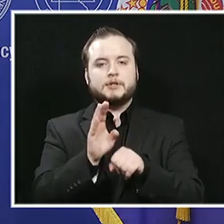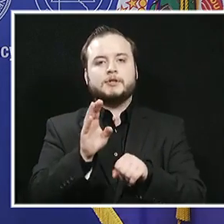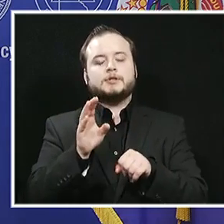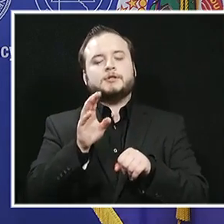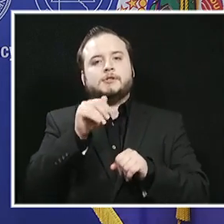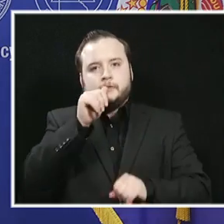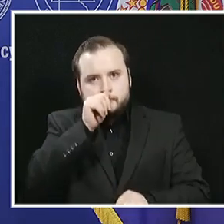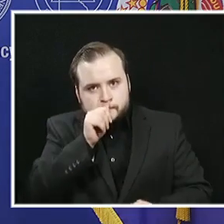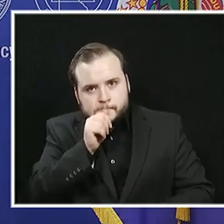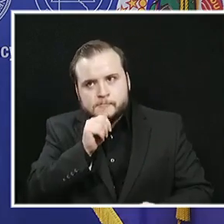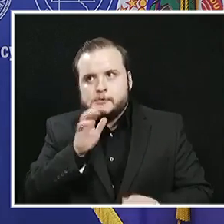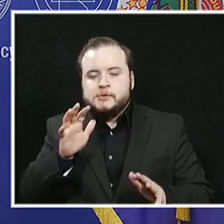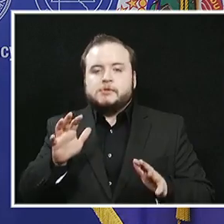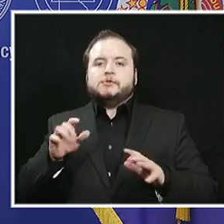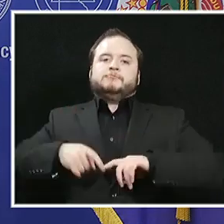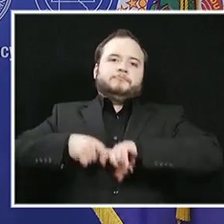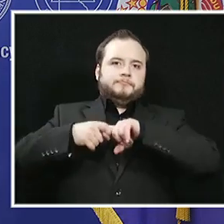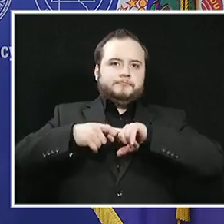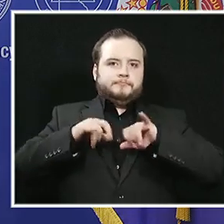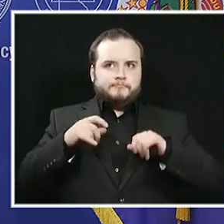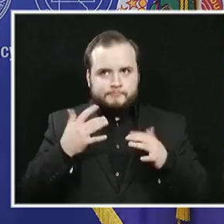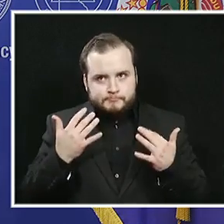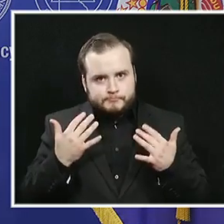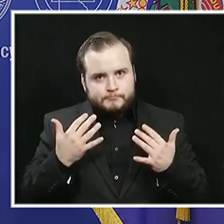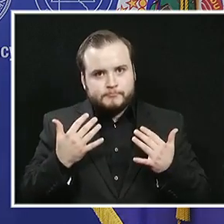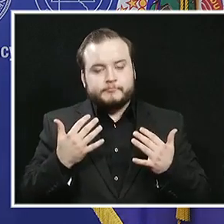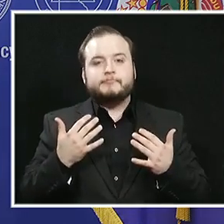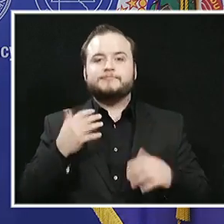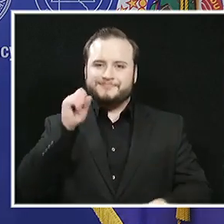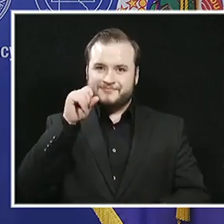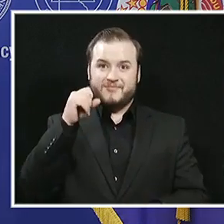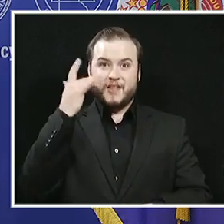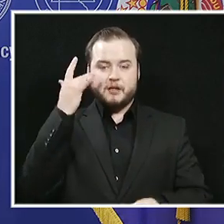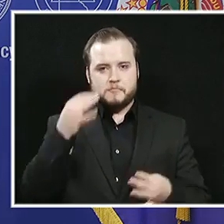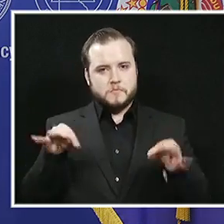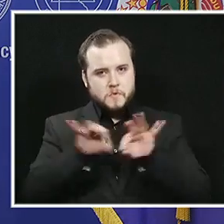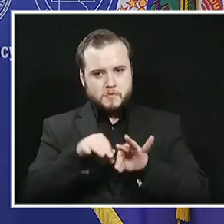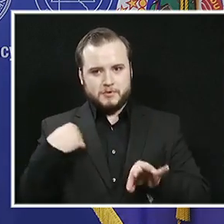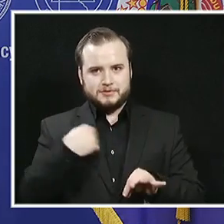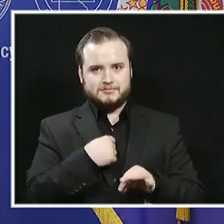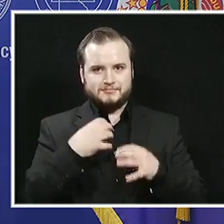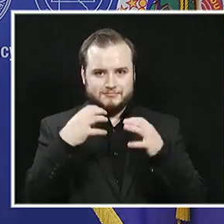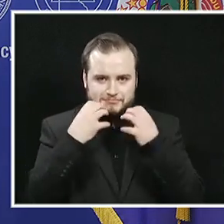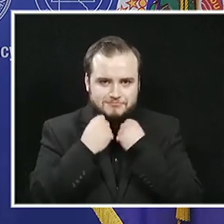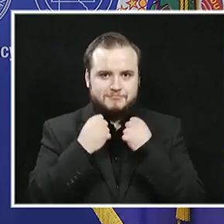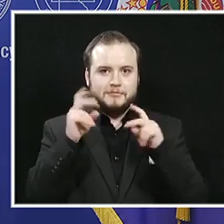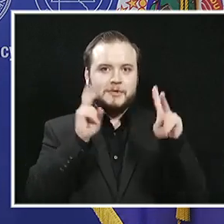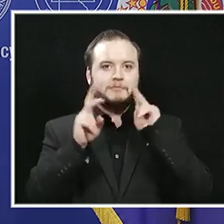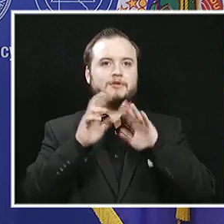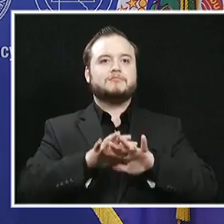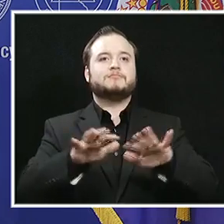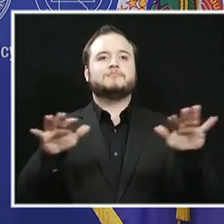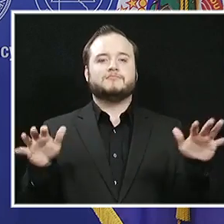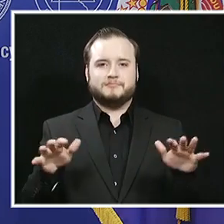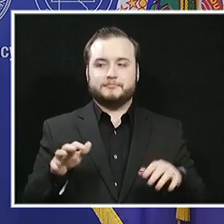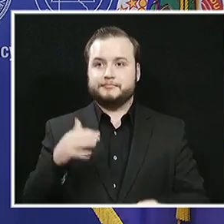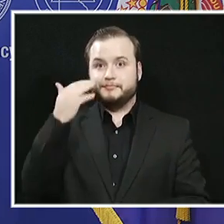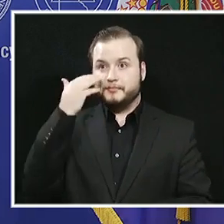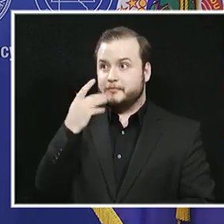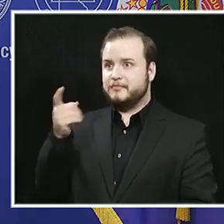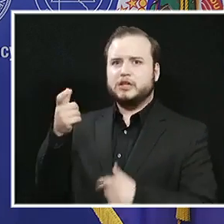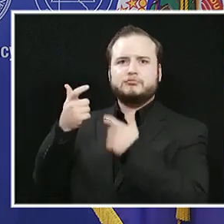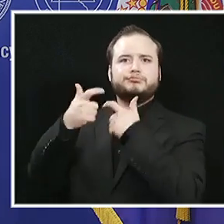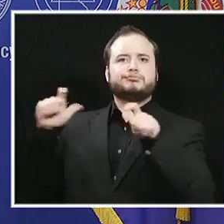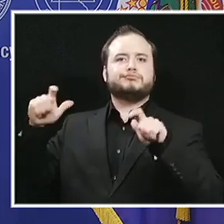why it's so important that we make these steps today. We know that when small businesses look at the big box store that's able to stay open because they sell critical items